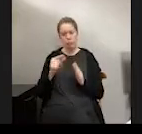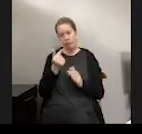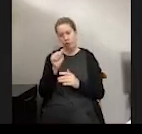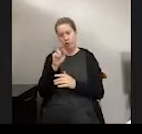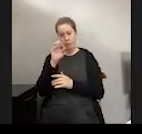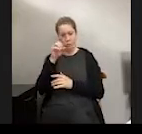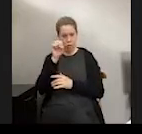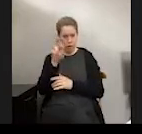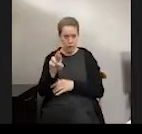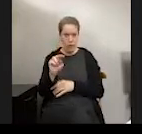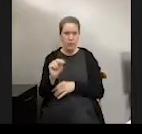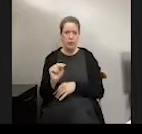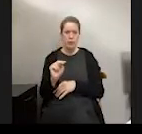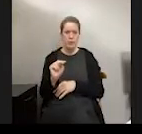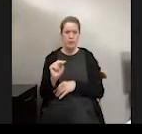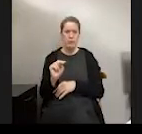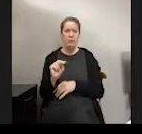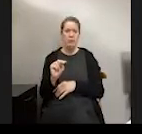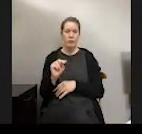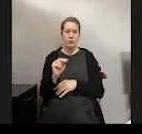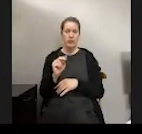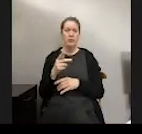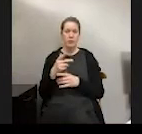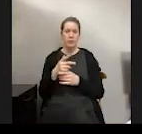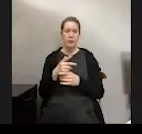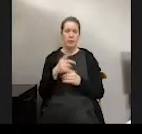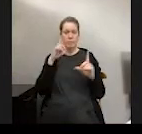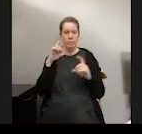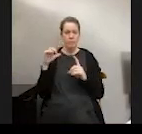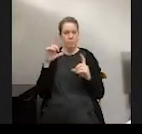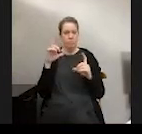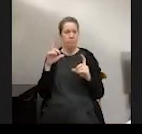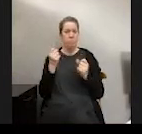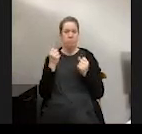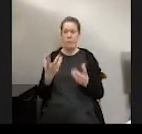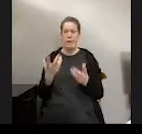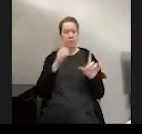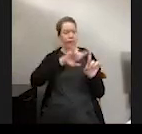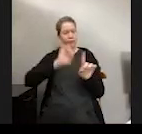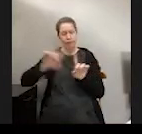and photo editor at many of Canada's major magazines. Thank you, Catherine.